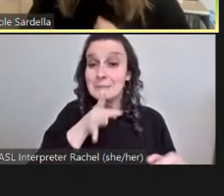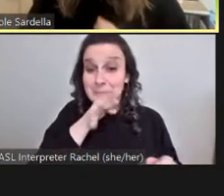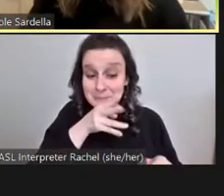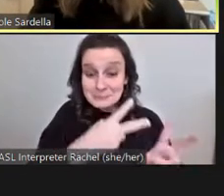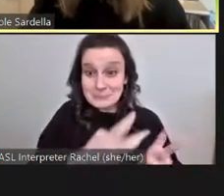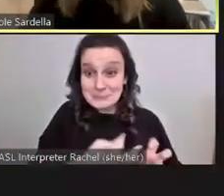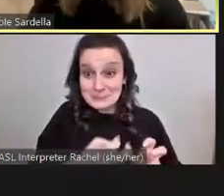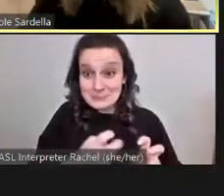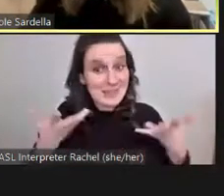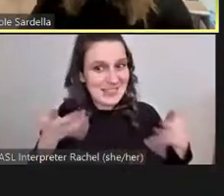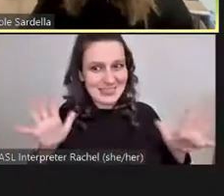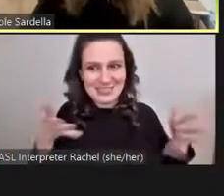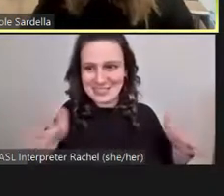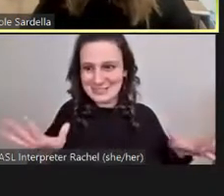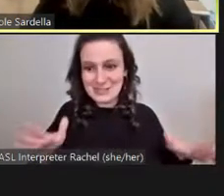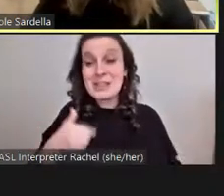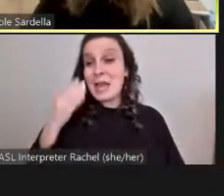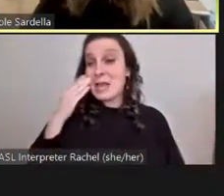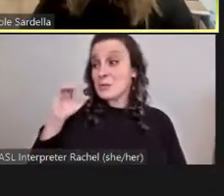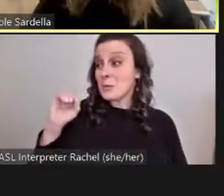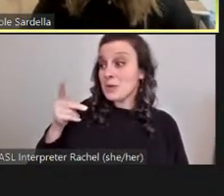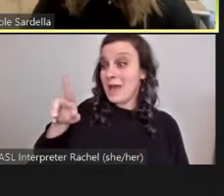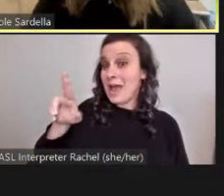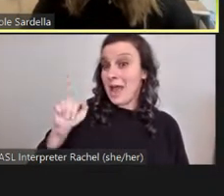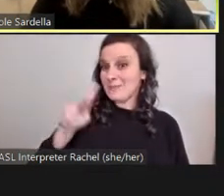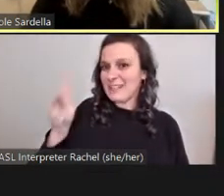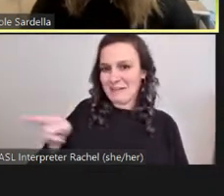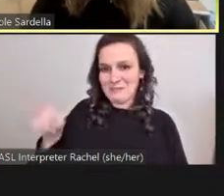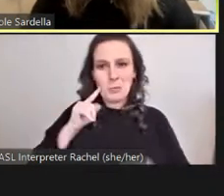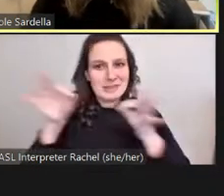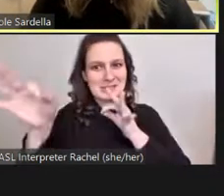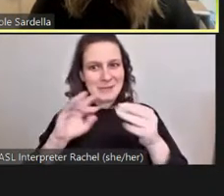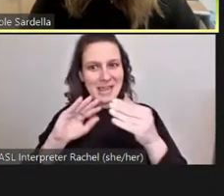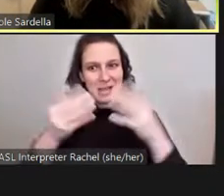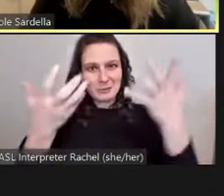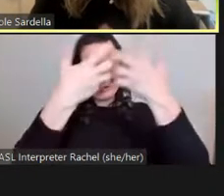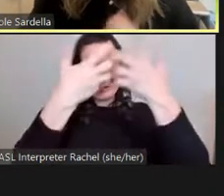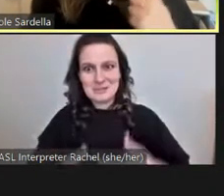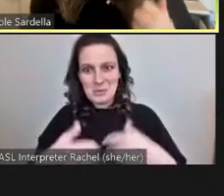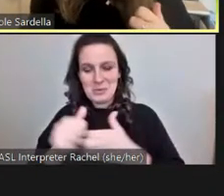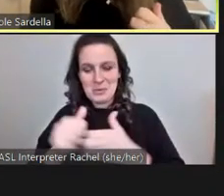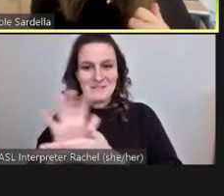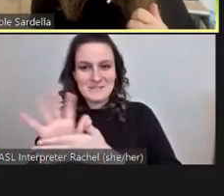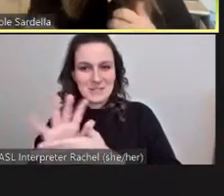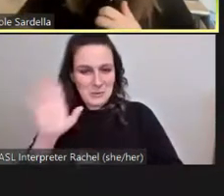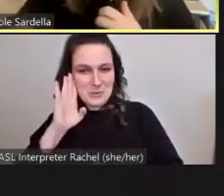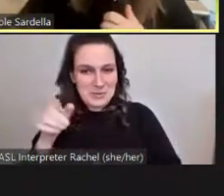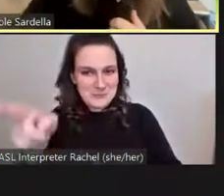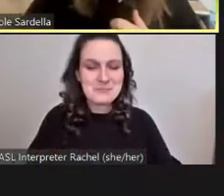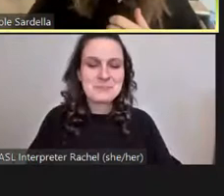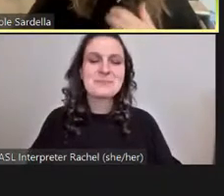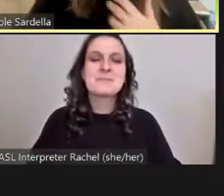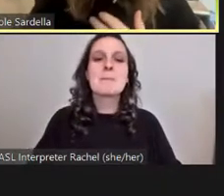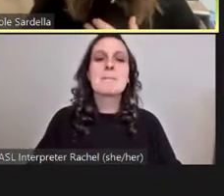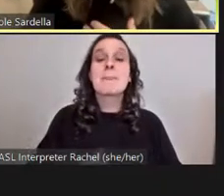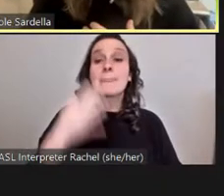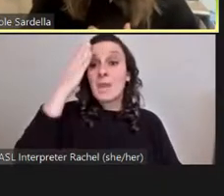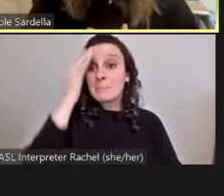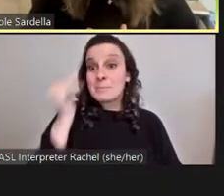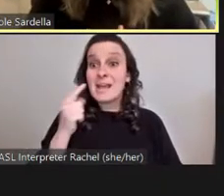And I know the Opera Philadelphia staff will talk more about that. And because of